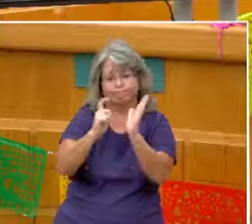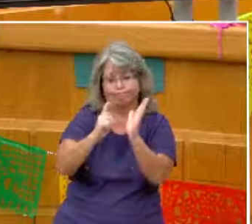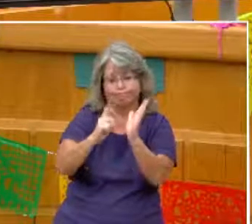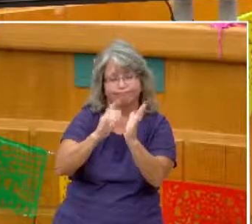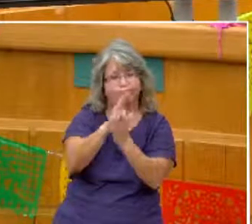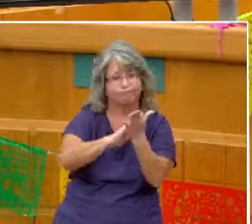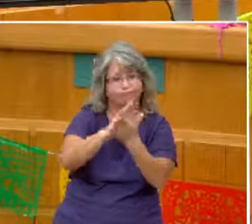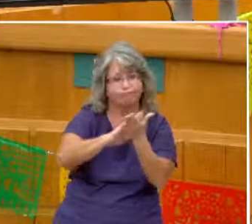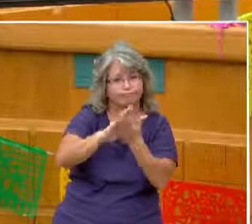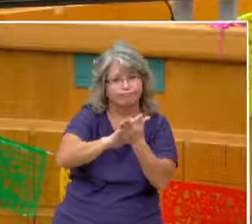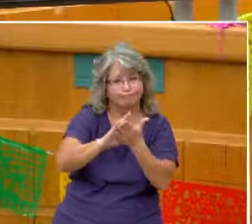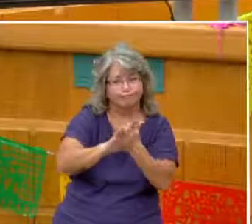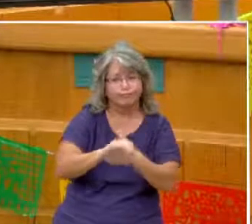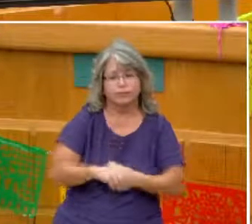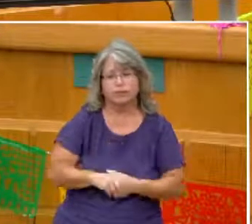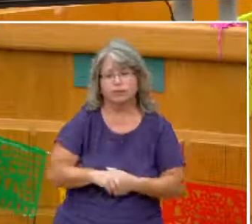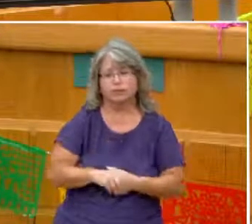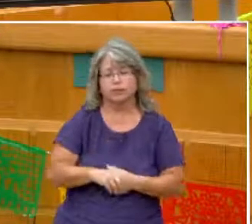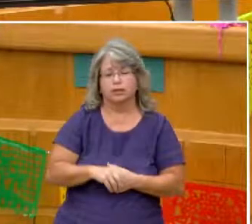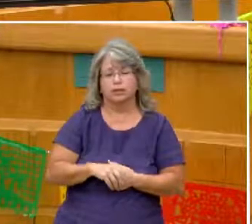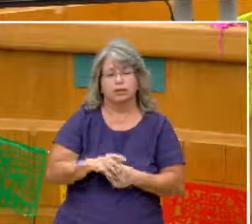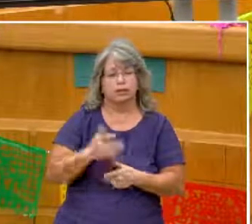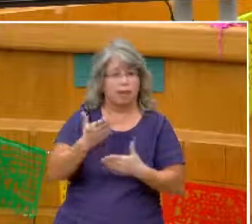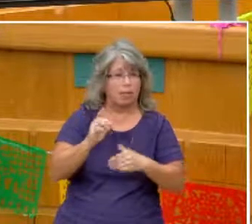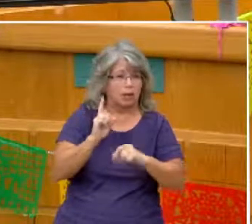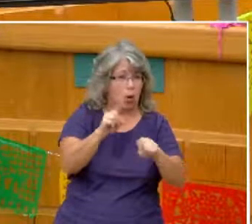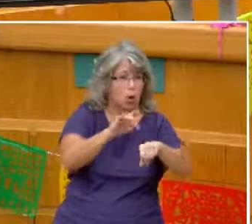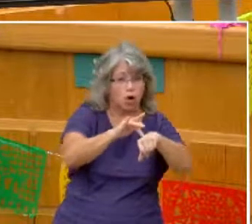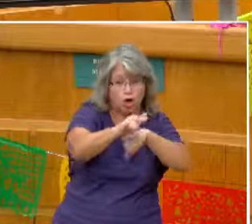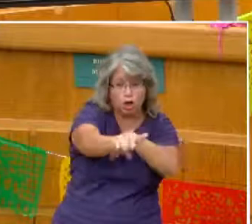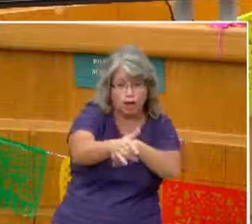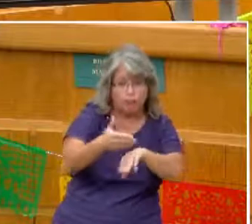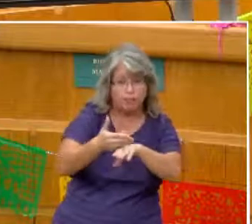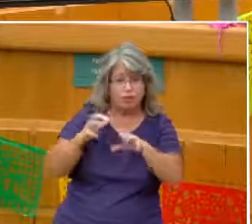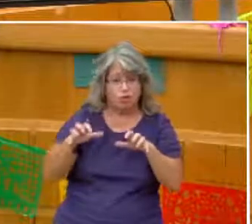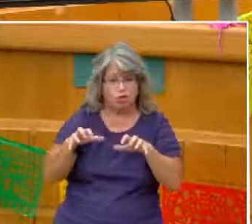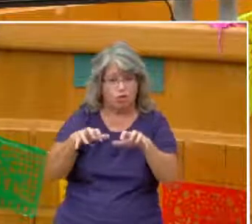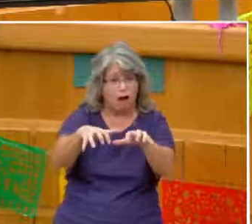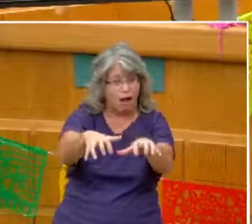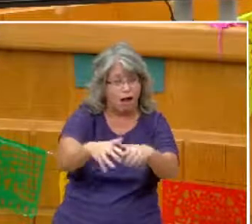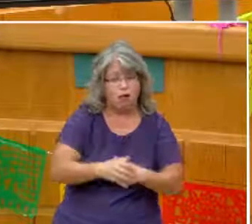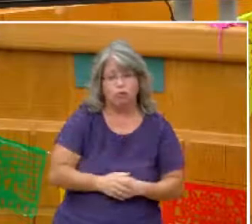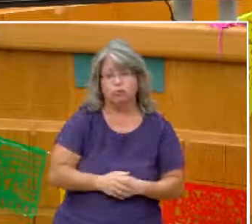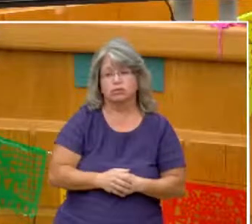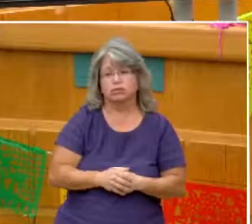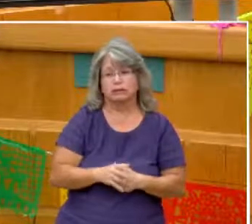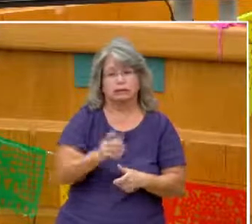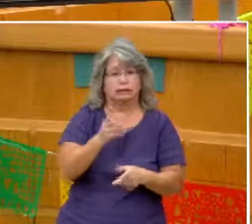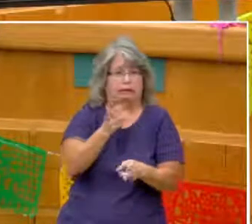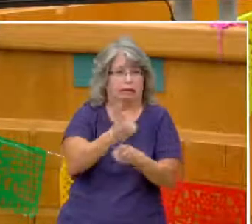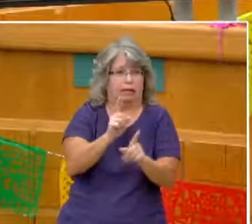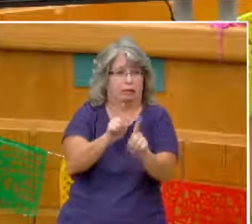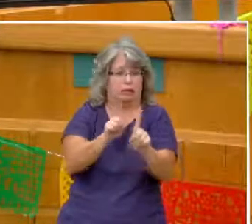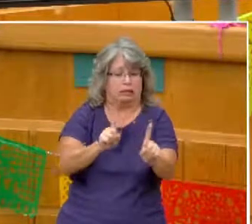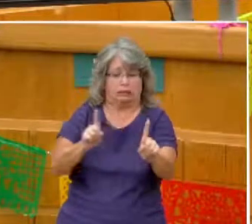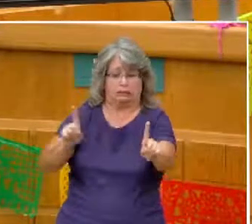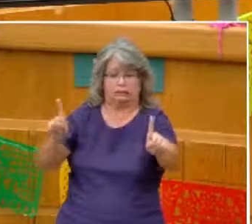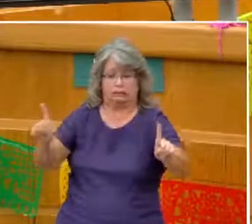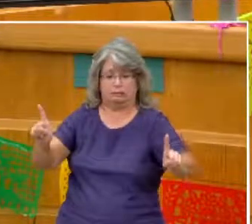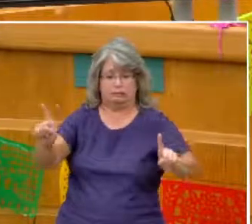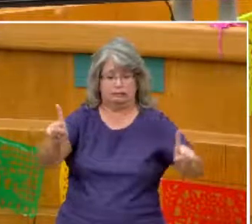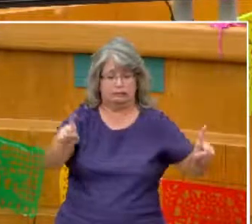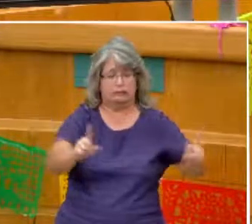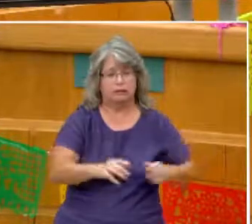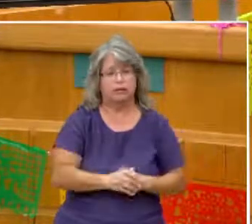distancing, going earlier than the rest of the crowd also is helpful. Hand sanitizer with at least 60% alcohol.